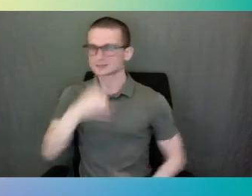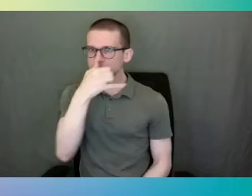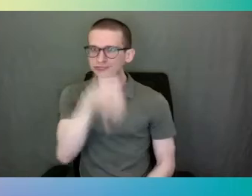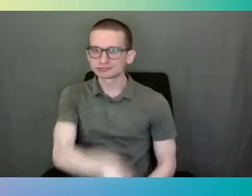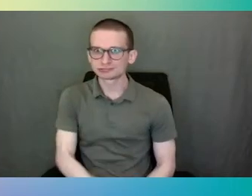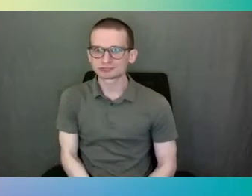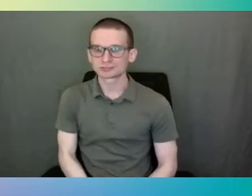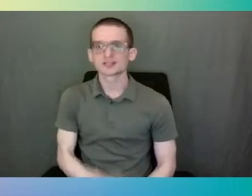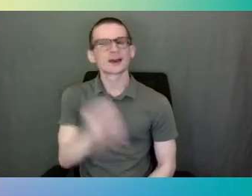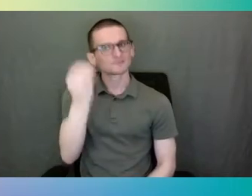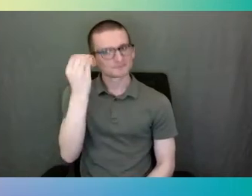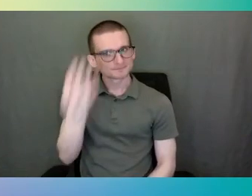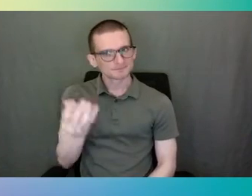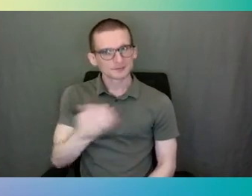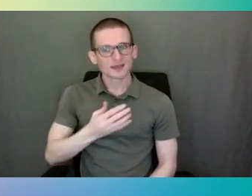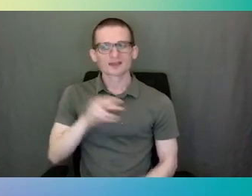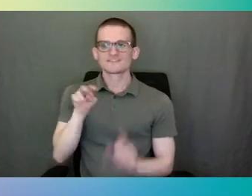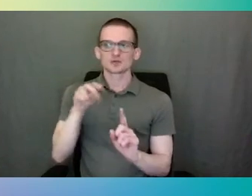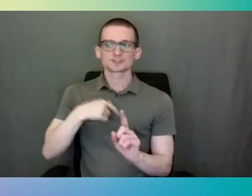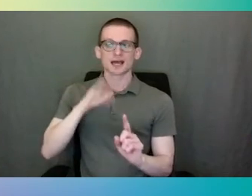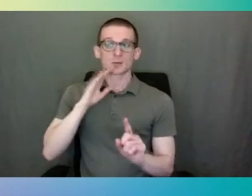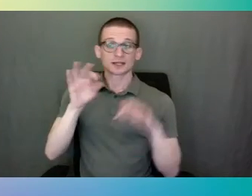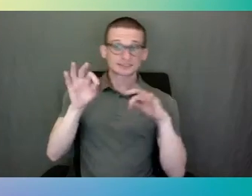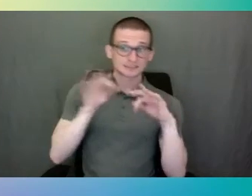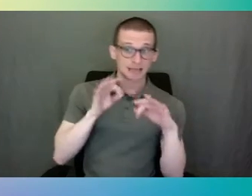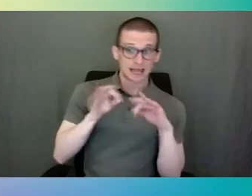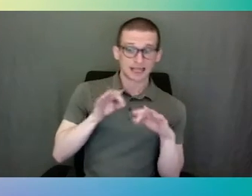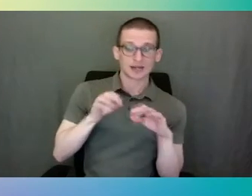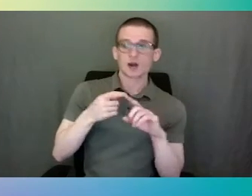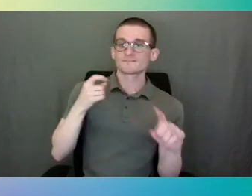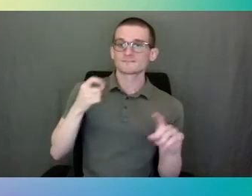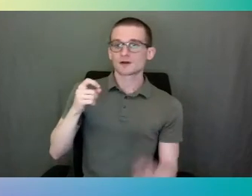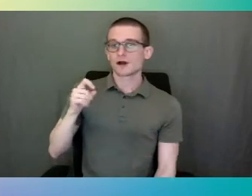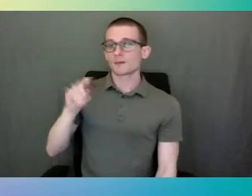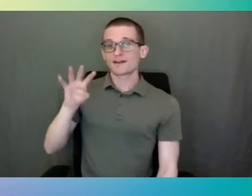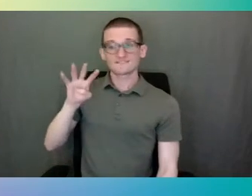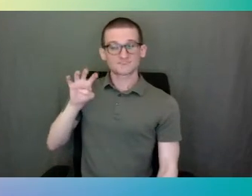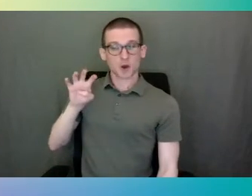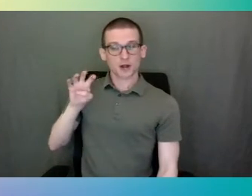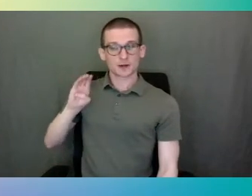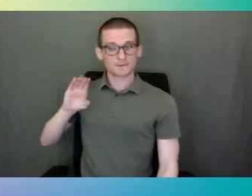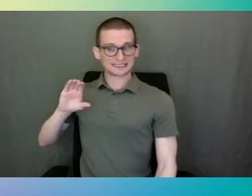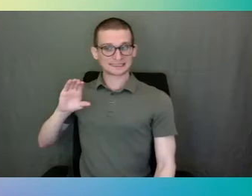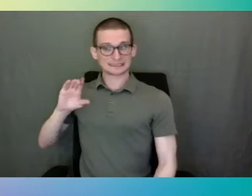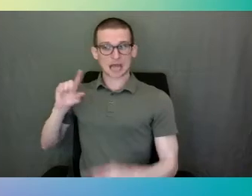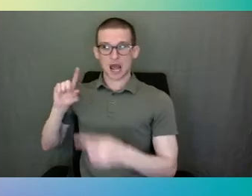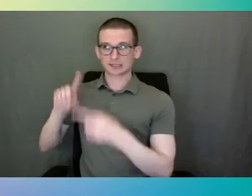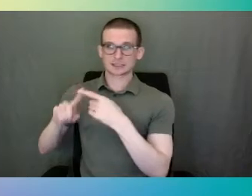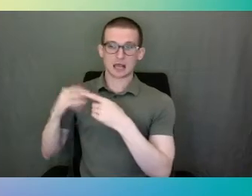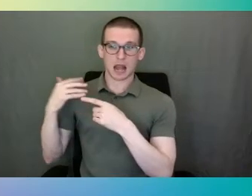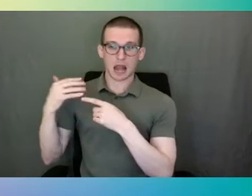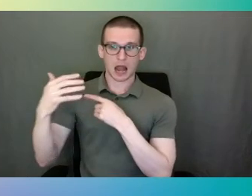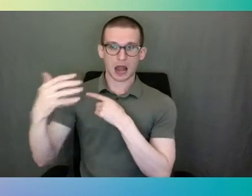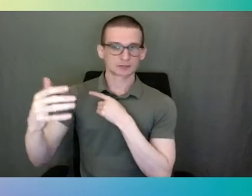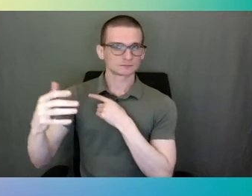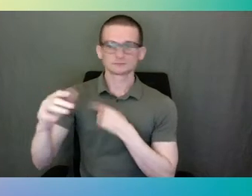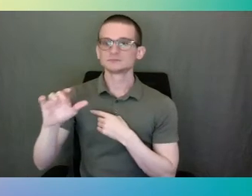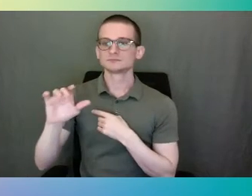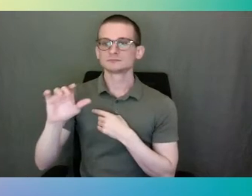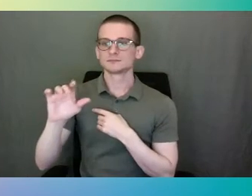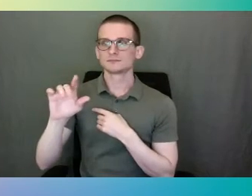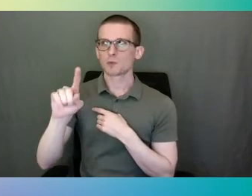tell you about are from the 5th century BC until about the 15th century. It's a very long